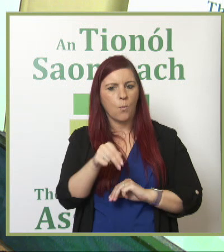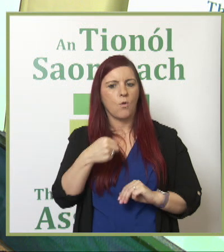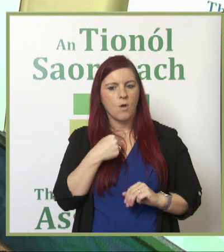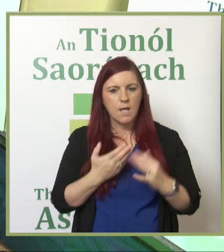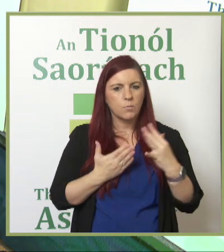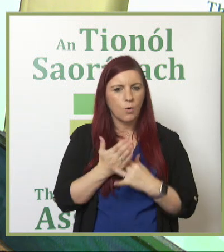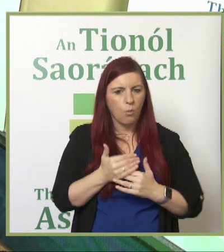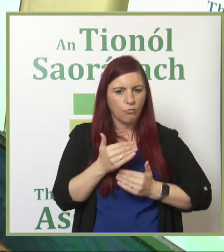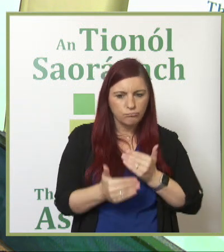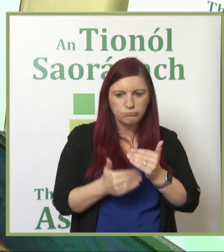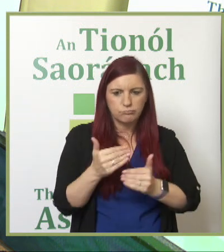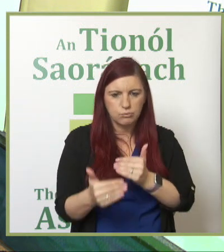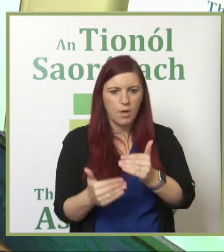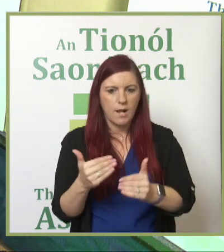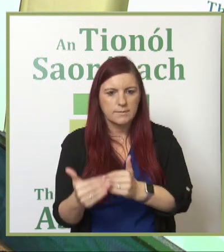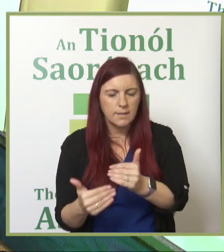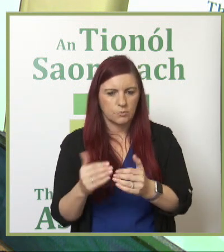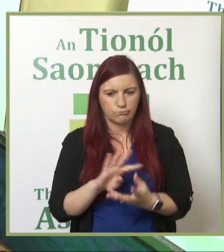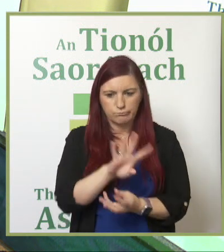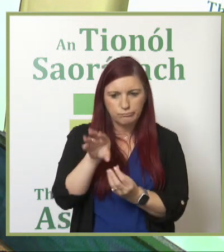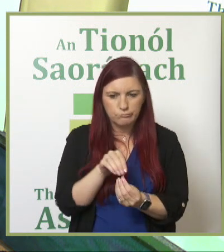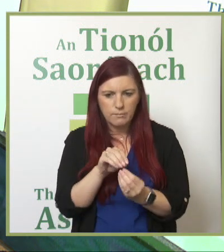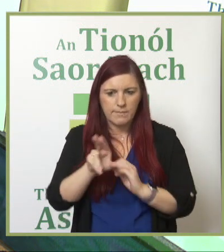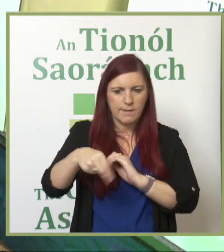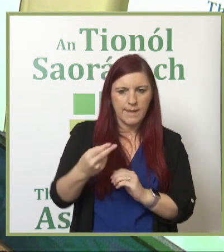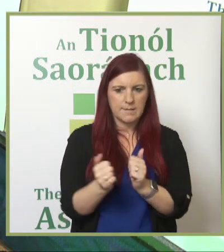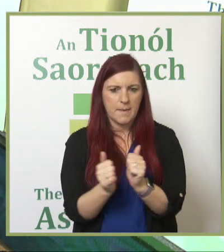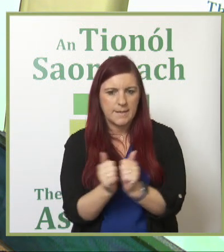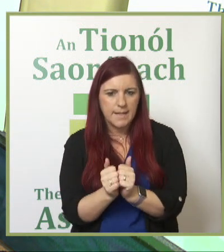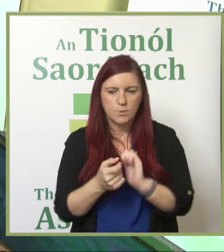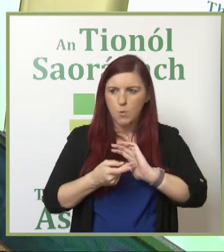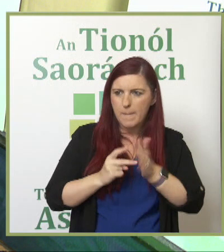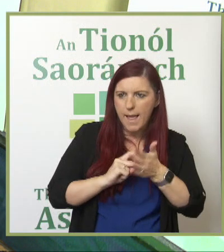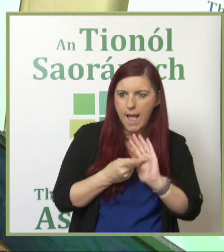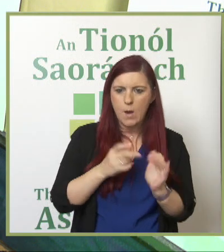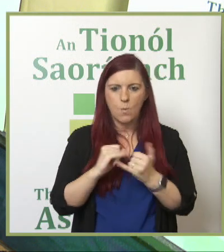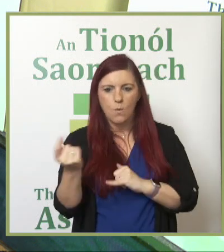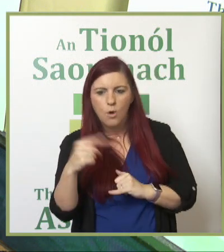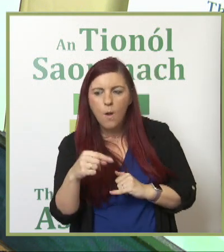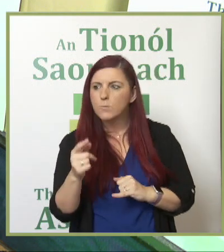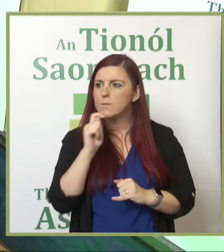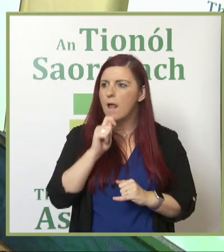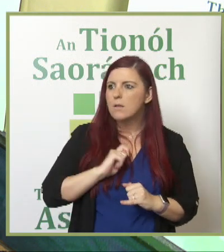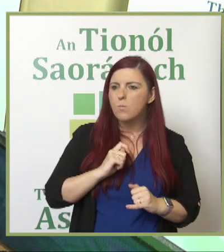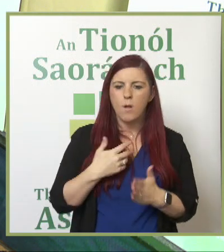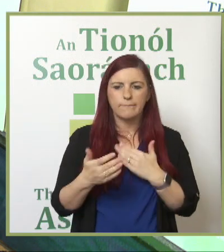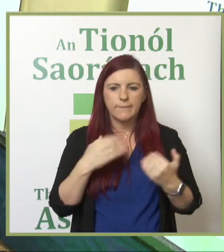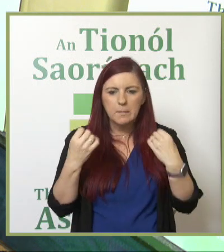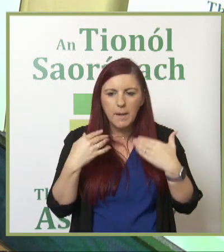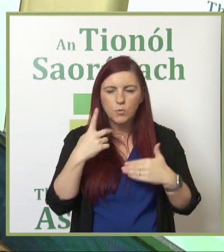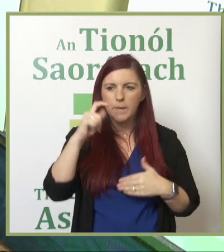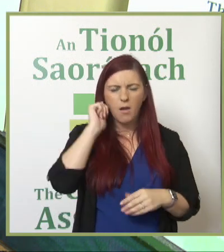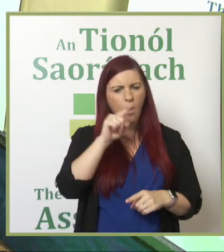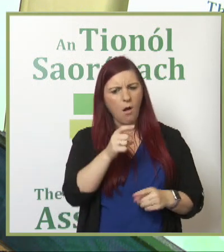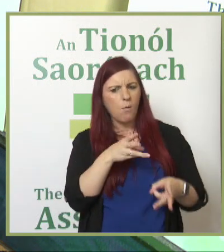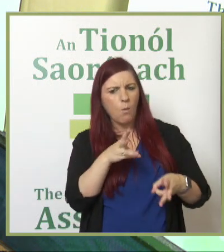through each assembly meeting, to shape up the next assembly meeting, to give us feedback about what worked in the previous one, what might need to do differently.